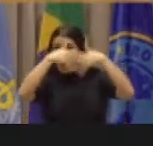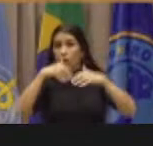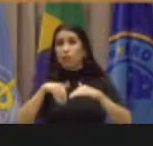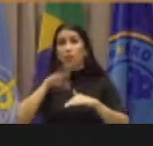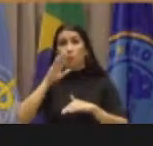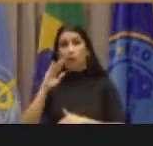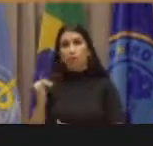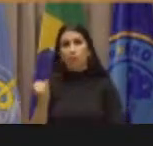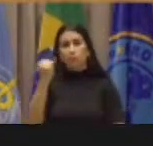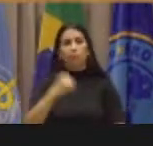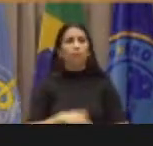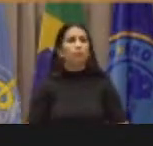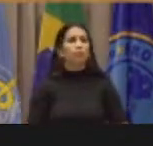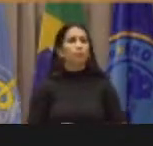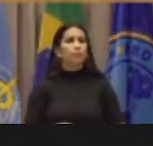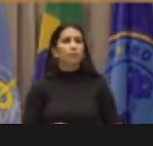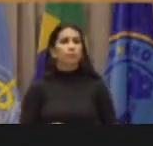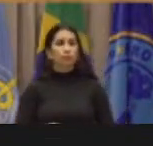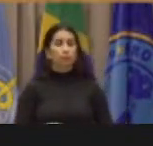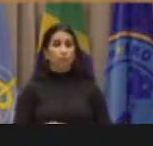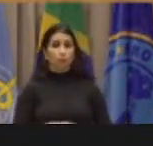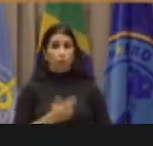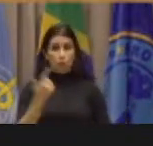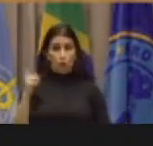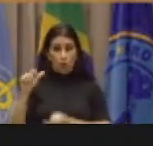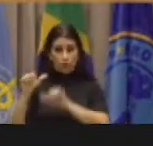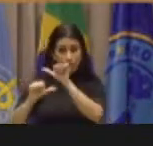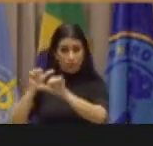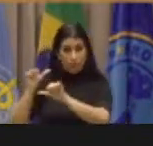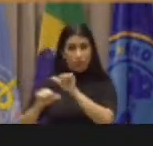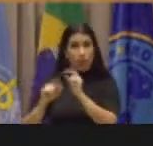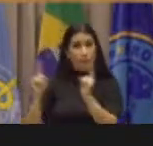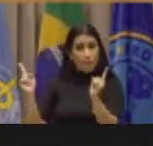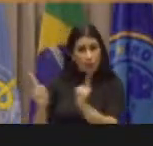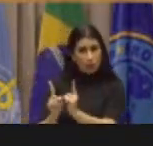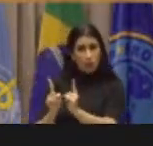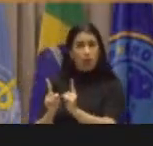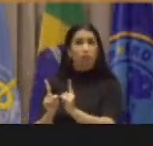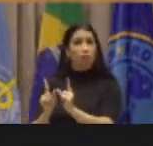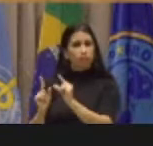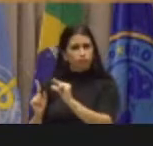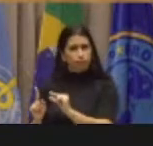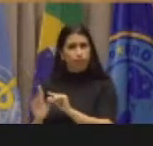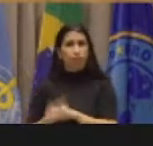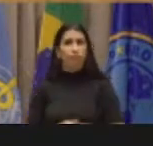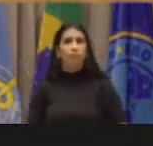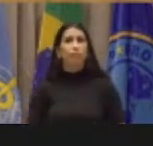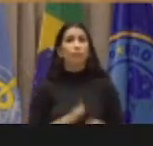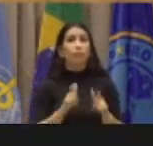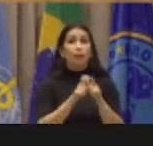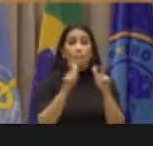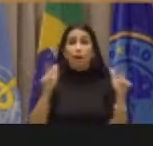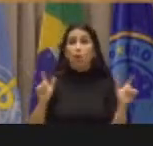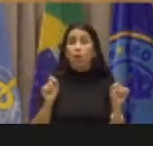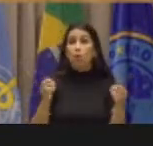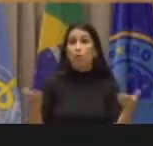alterations, and some alterations are smaller, but we have a small sample, and most